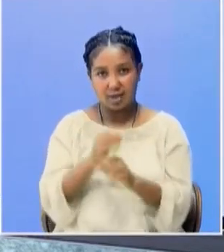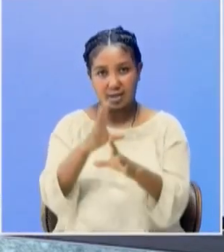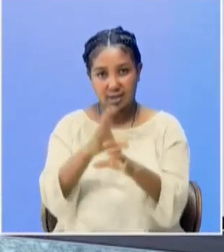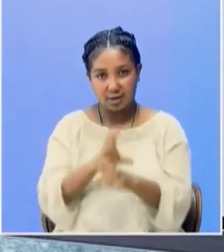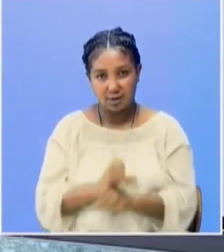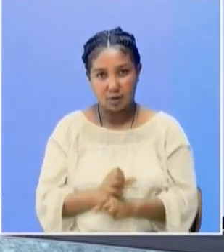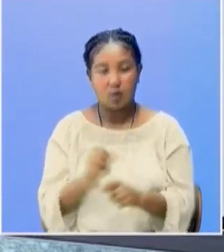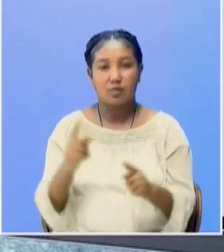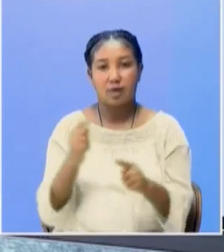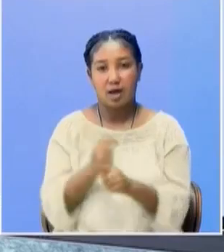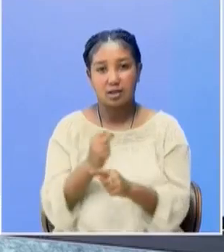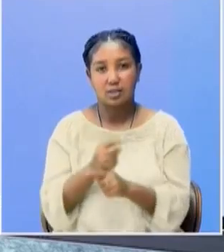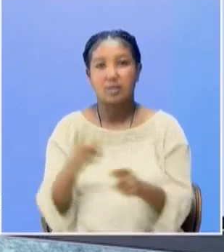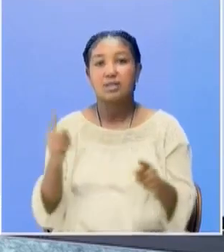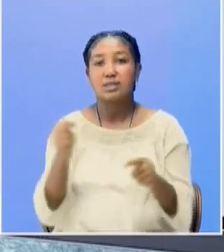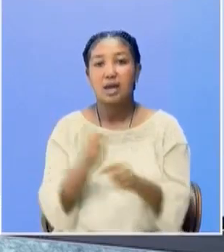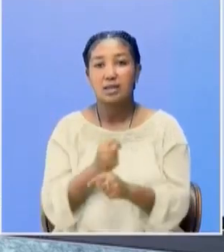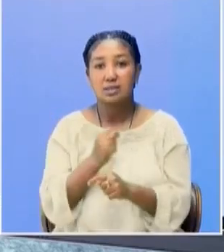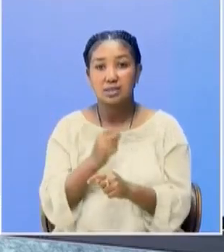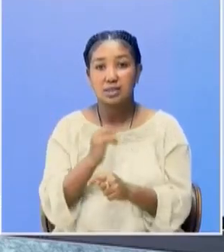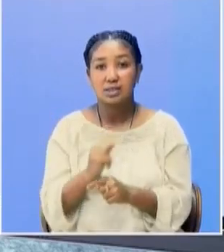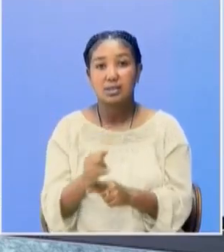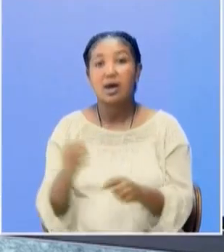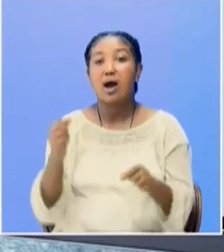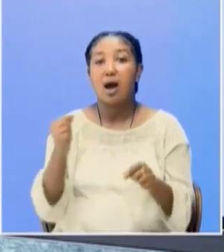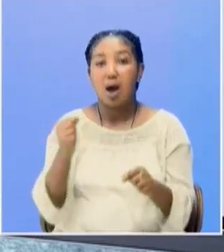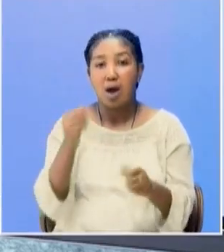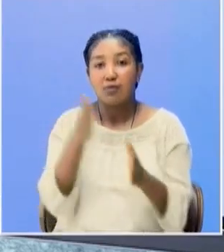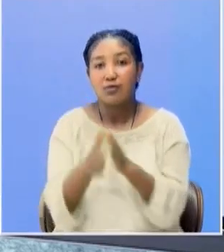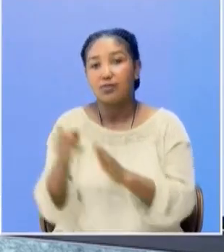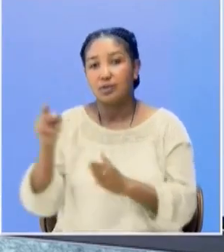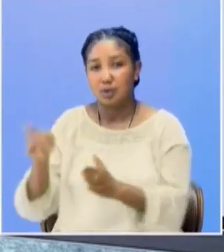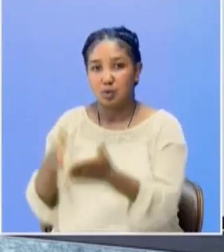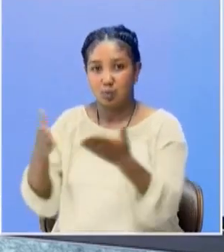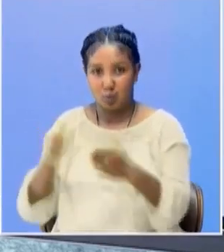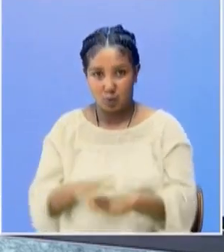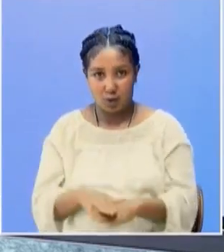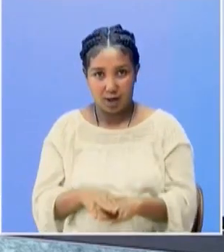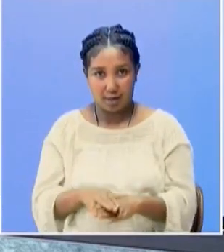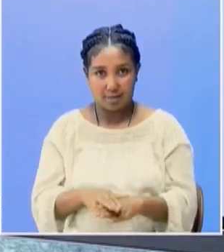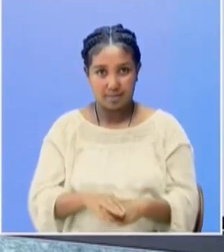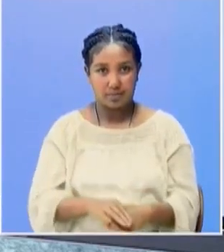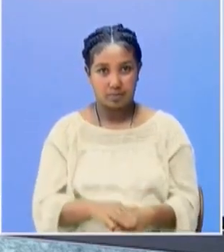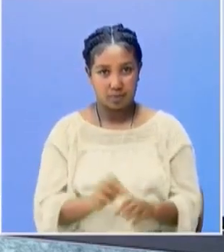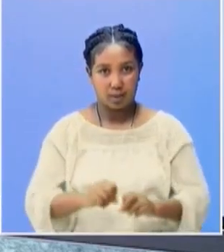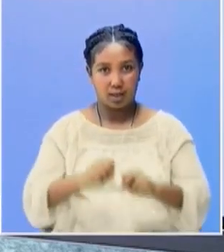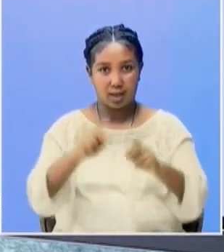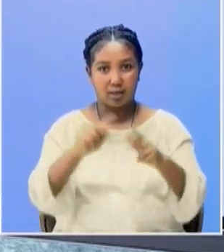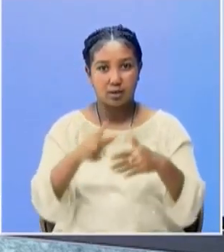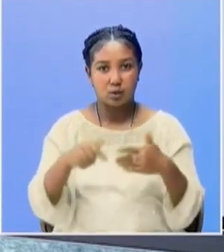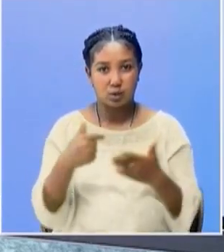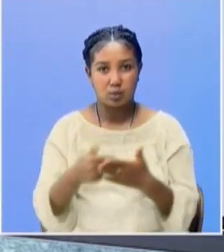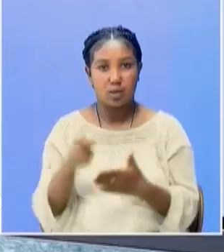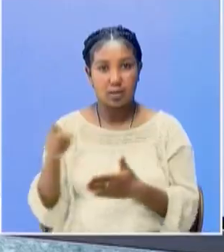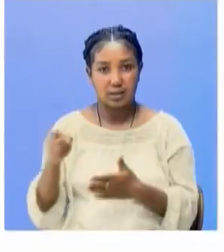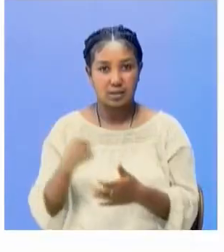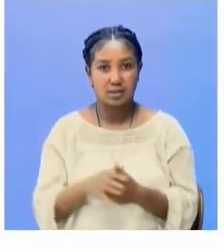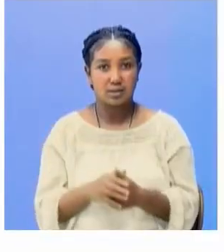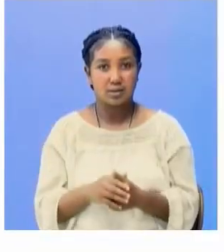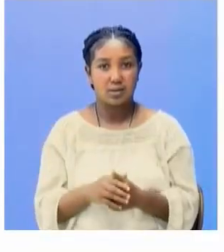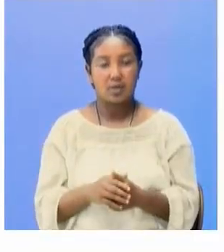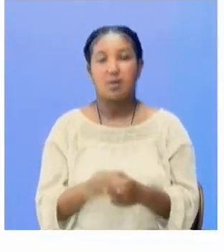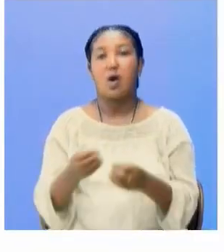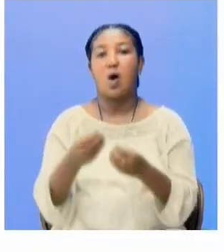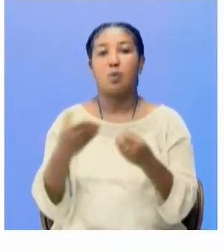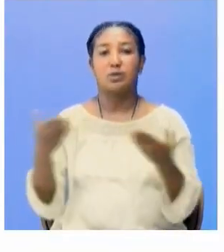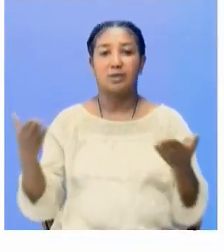of the action. The action is just applied on this book. Okay, so this one is just